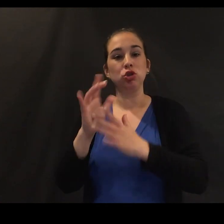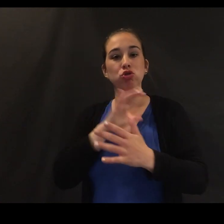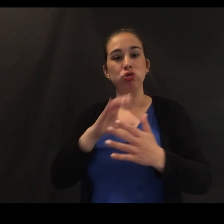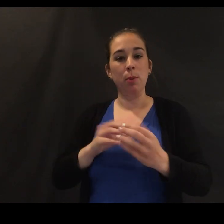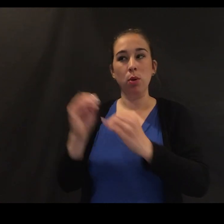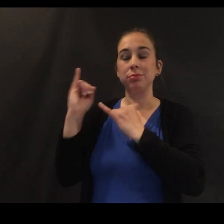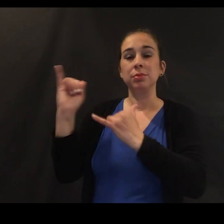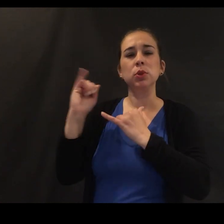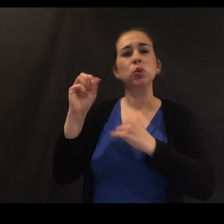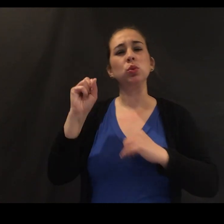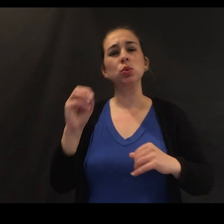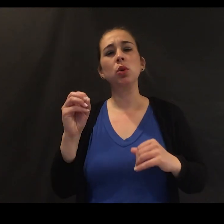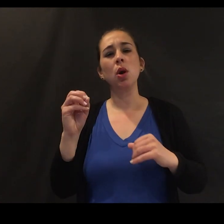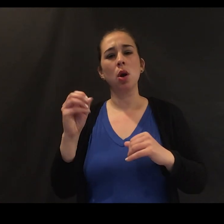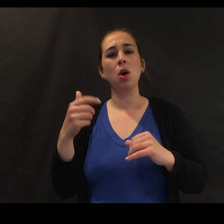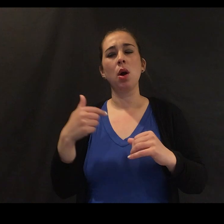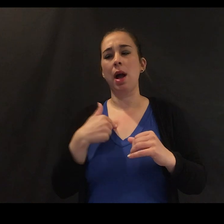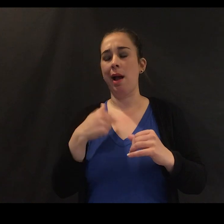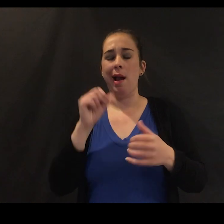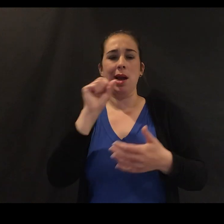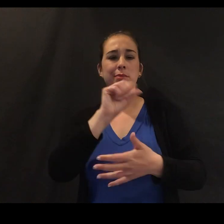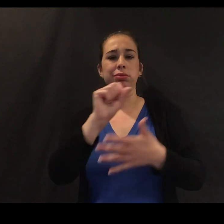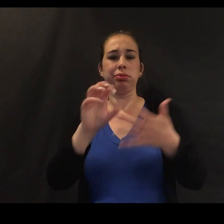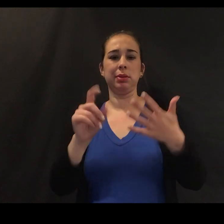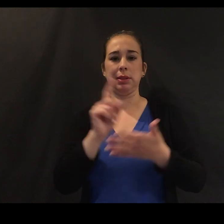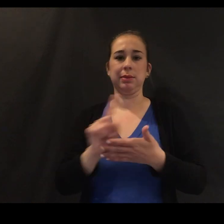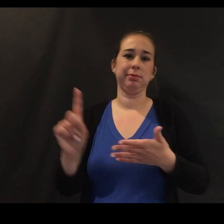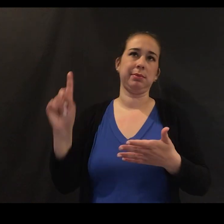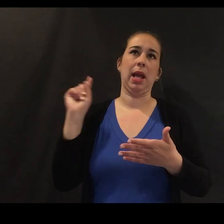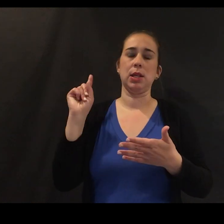so I laid out for you last weekend